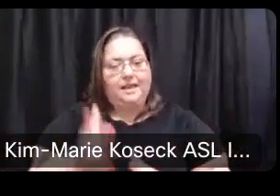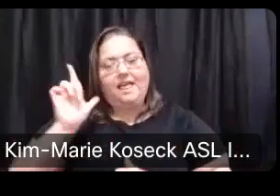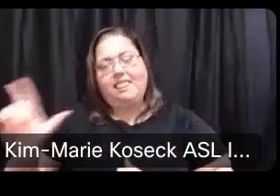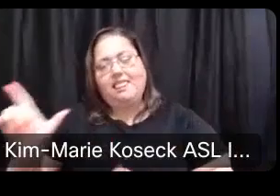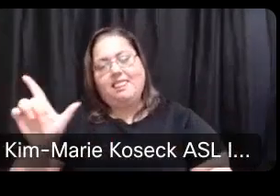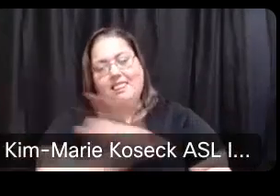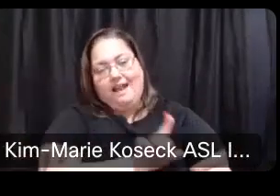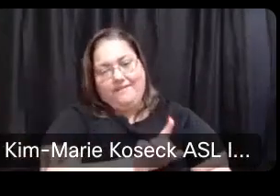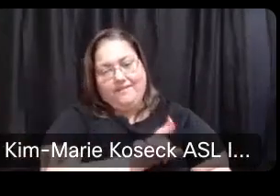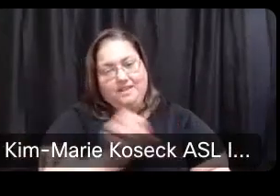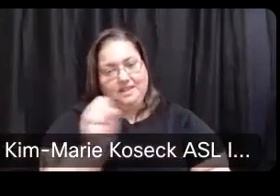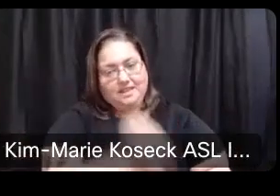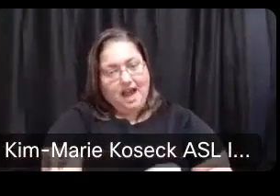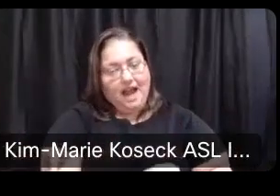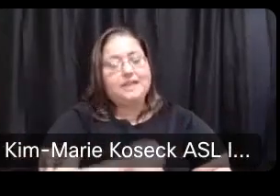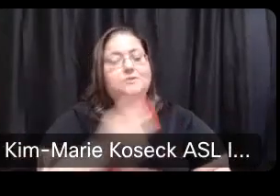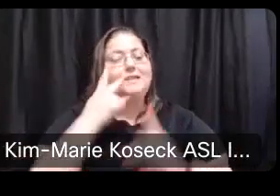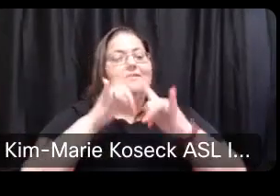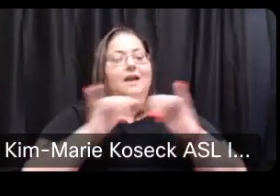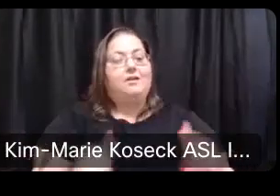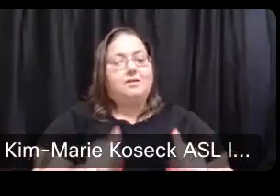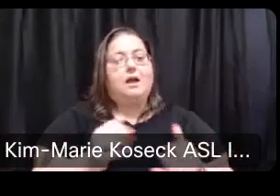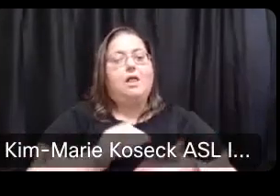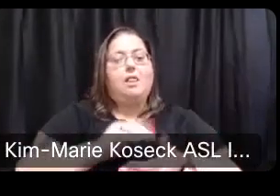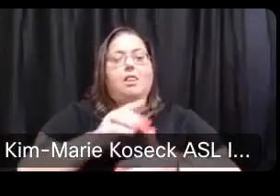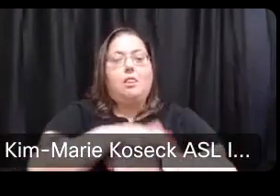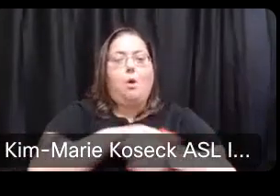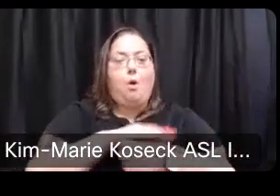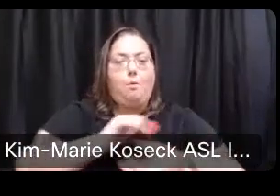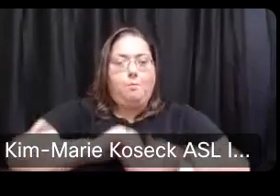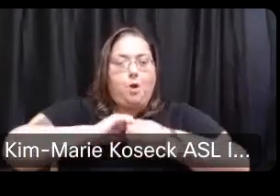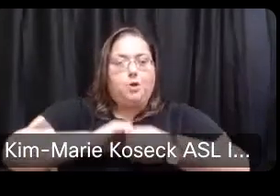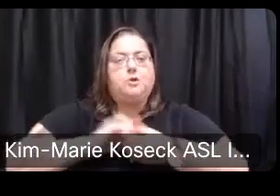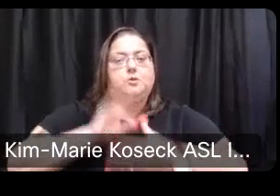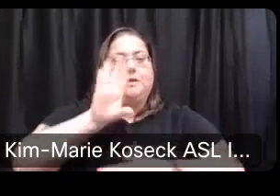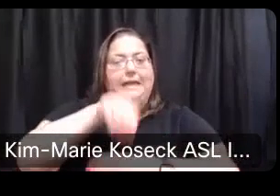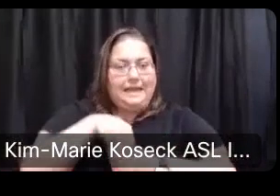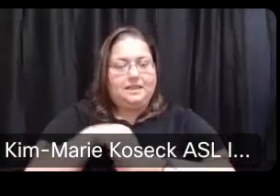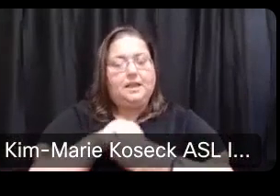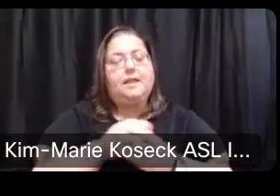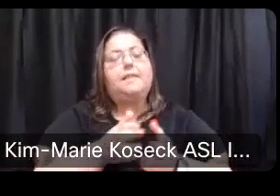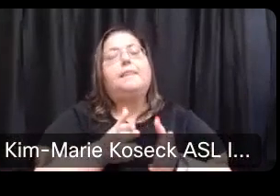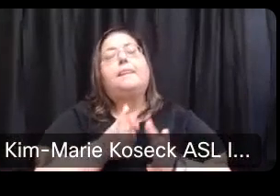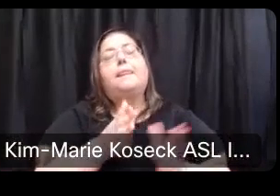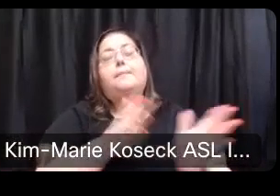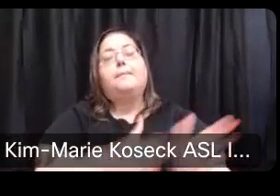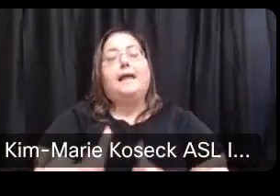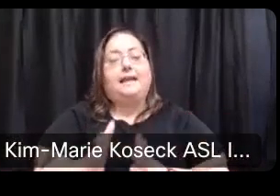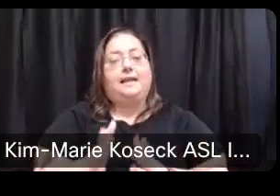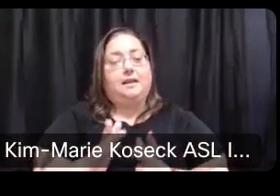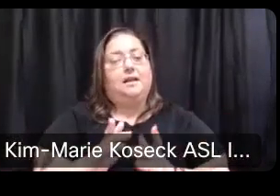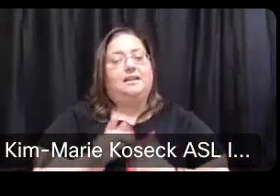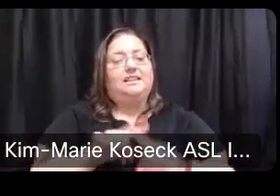the various ways local partners were engaged. Throughout the planning process, a wide range of activities